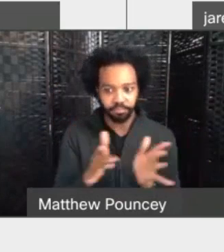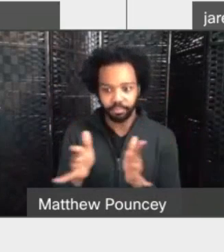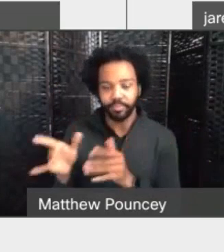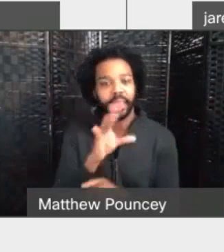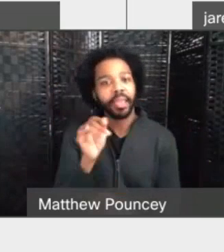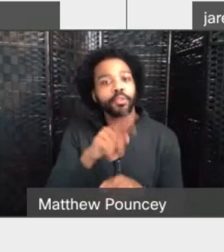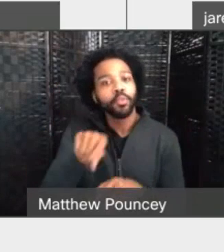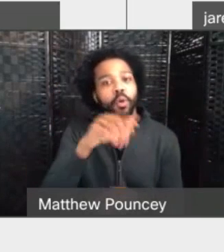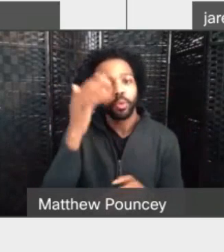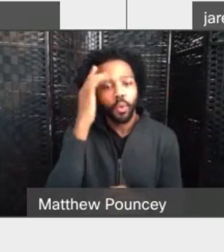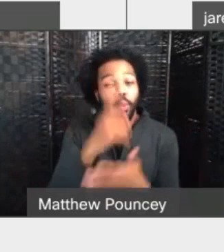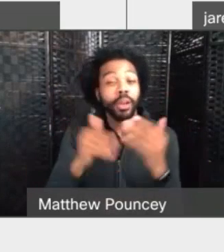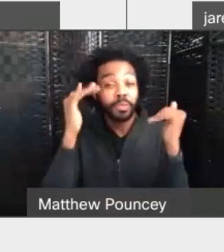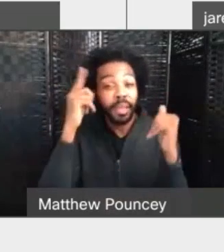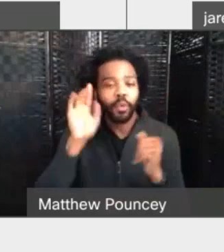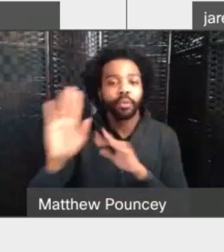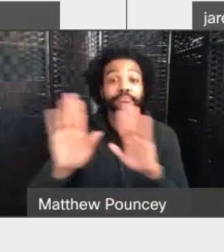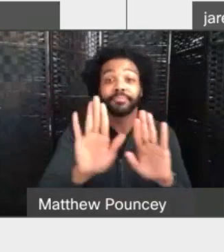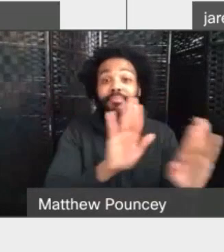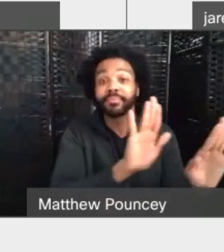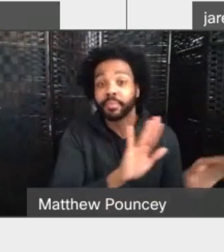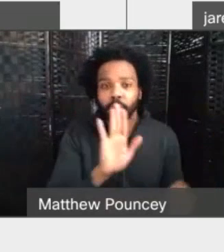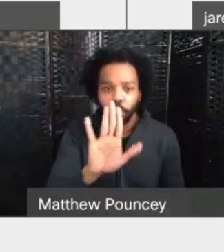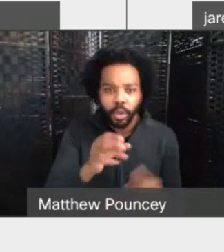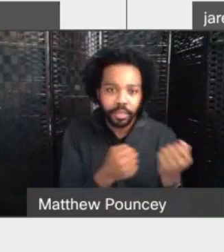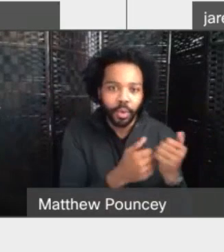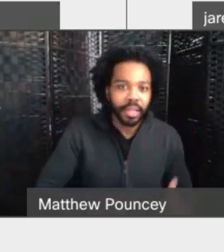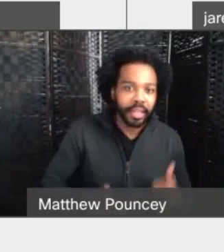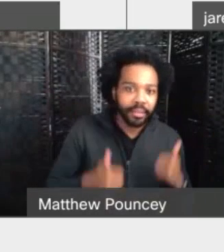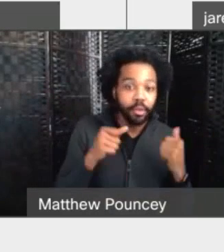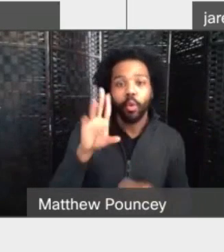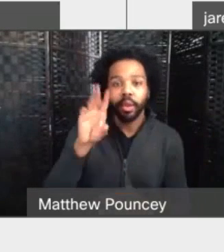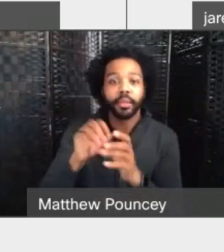what they can expect for the people who are in supported living or living at home.